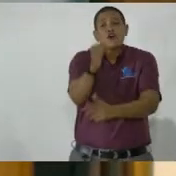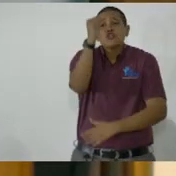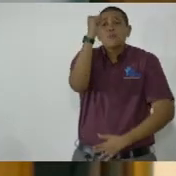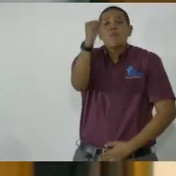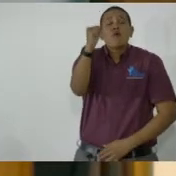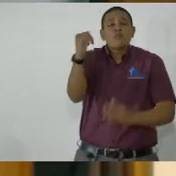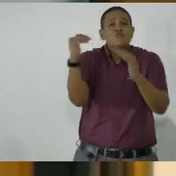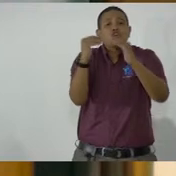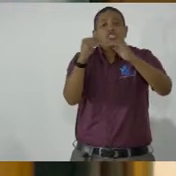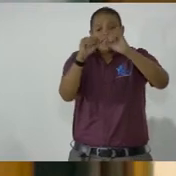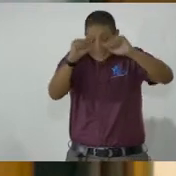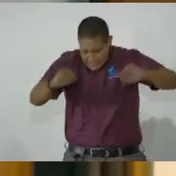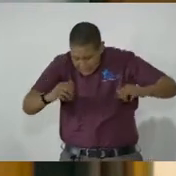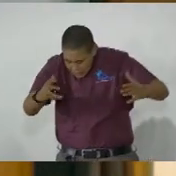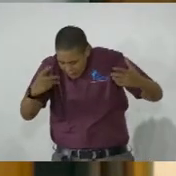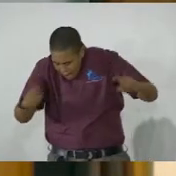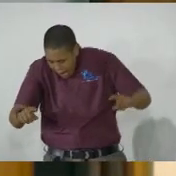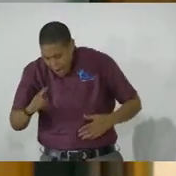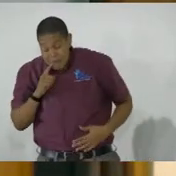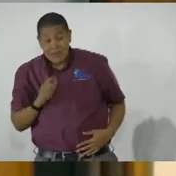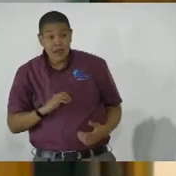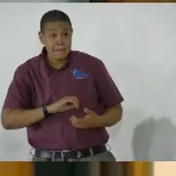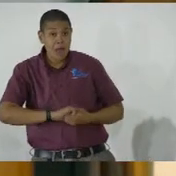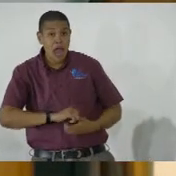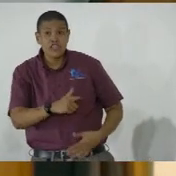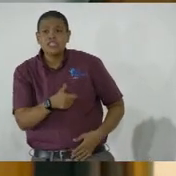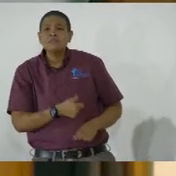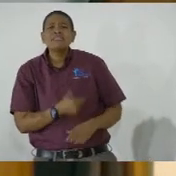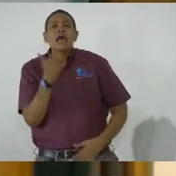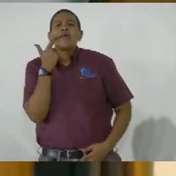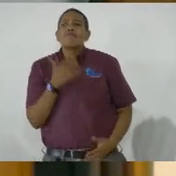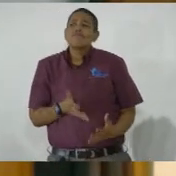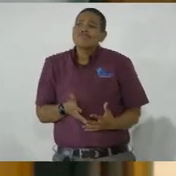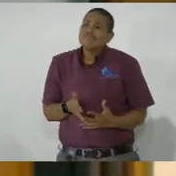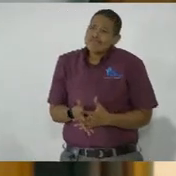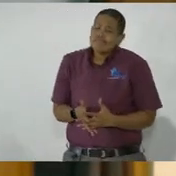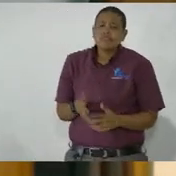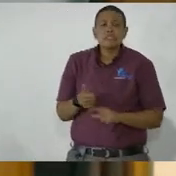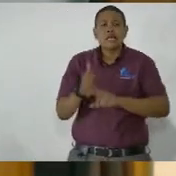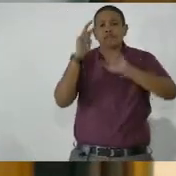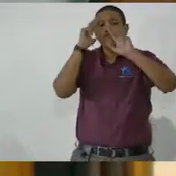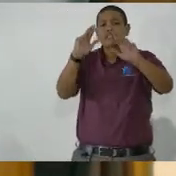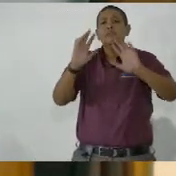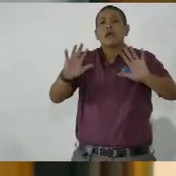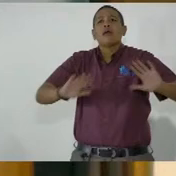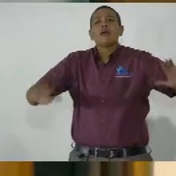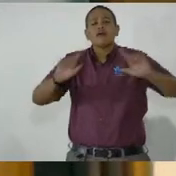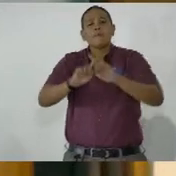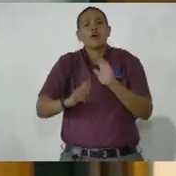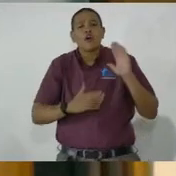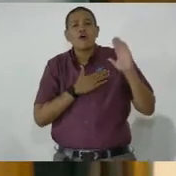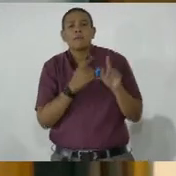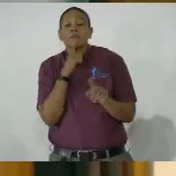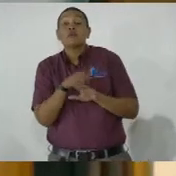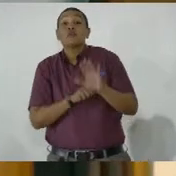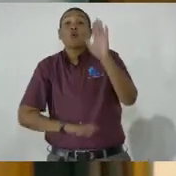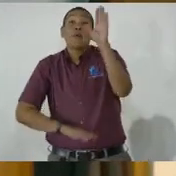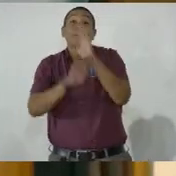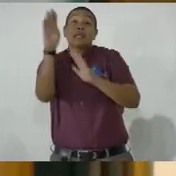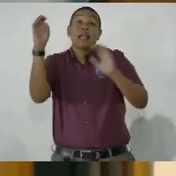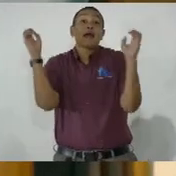justice system. The partnership is one rooted in mutual respect and commitment to build a